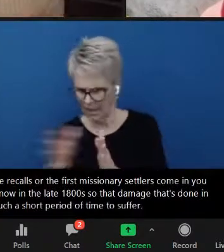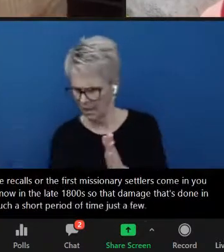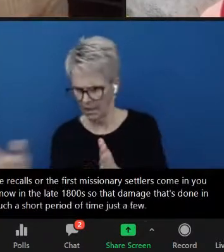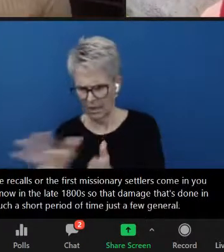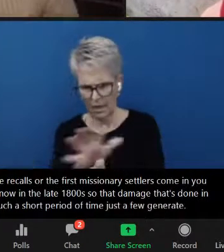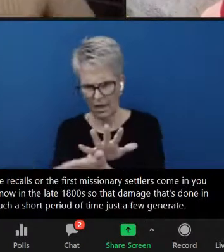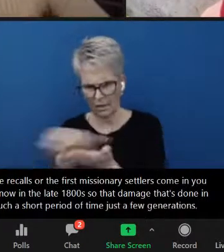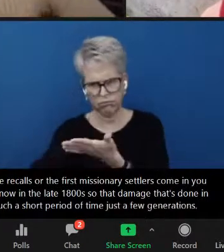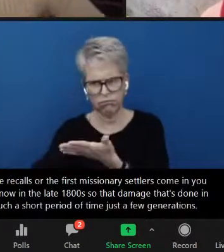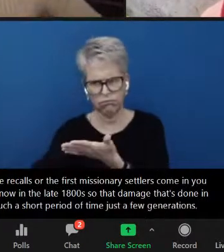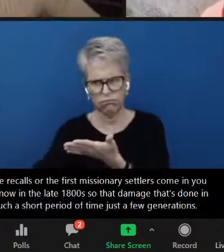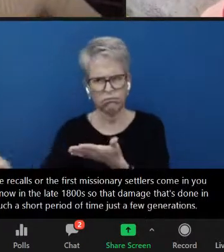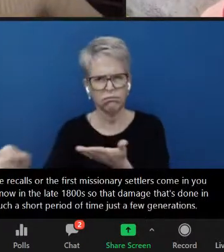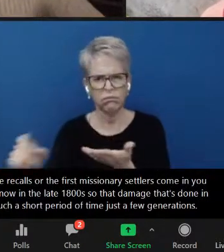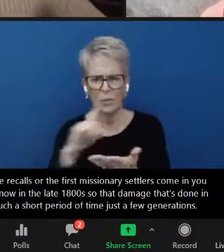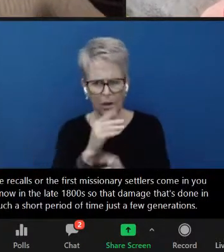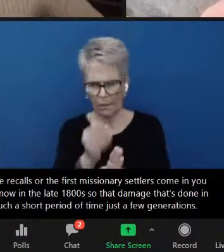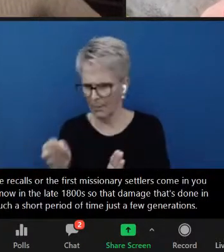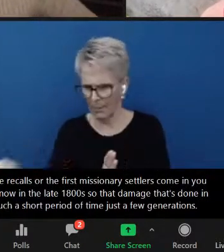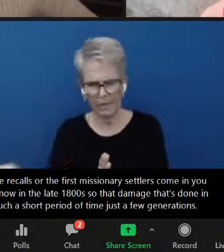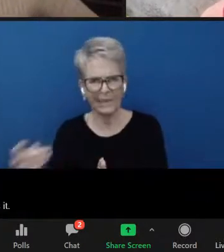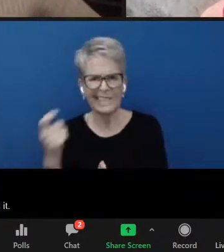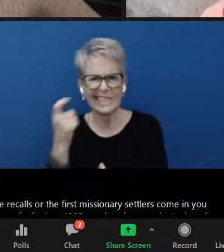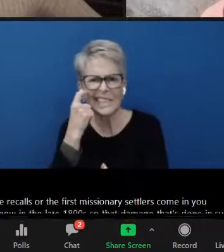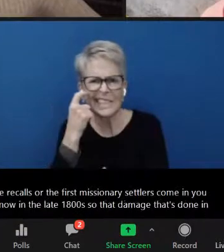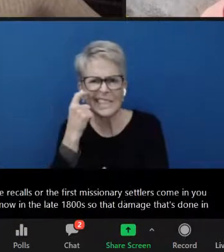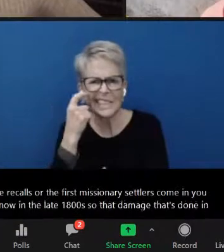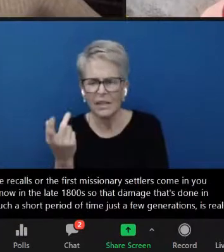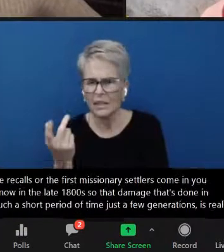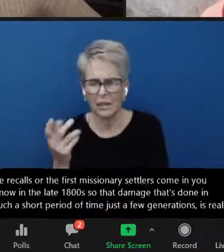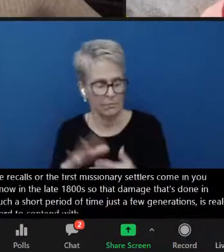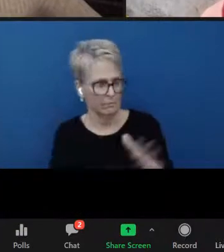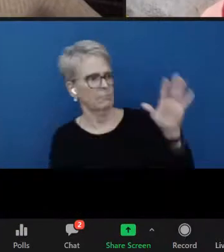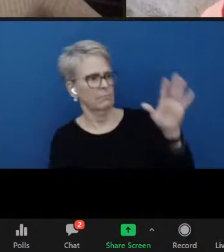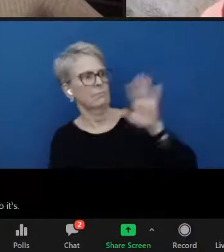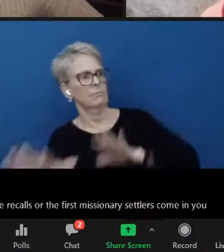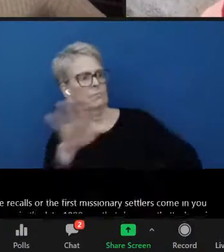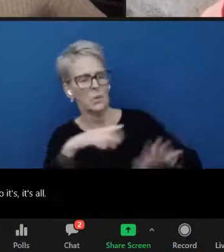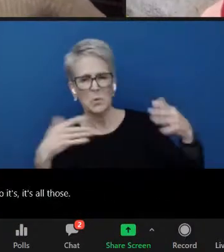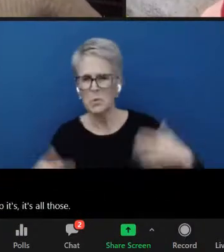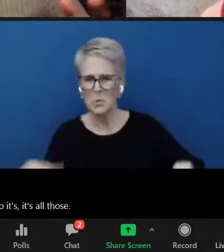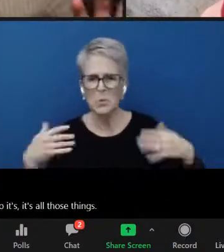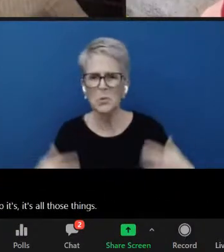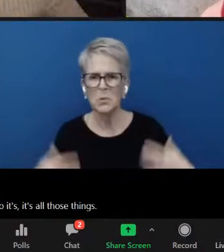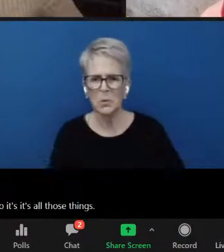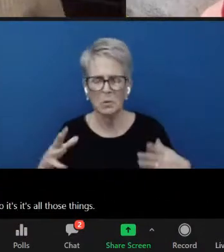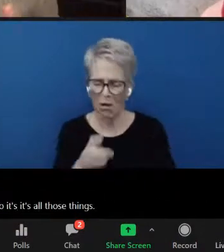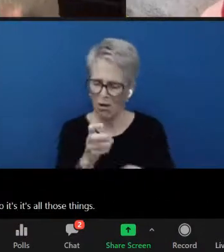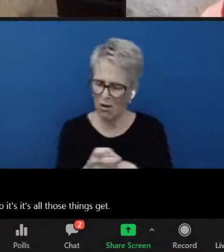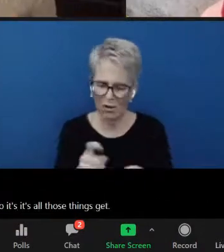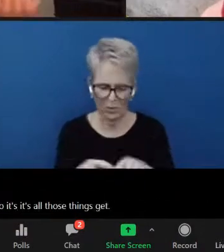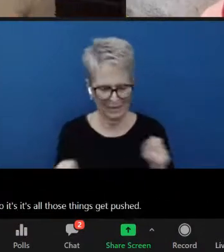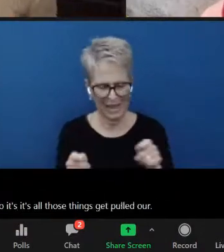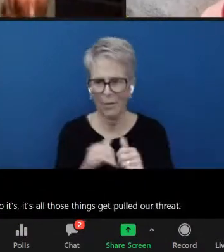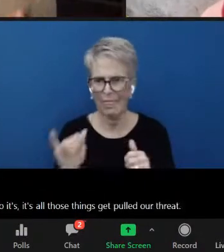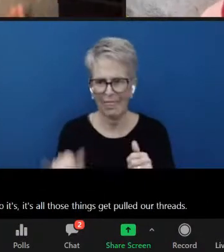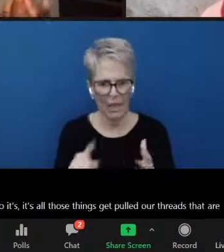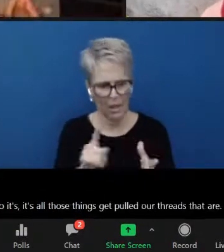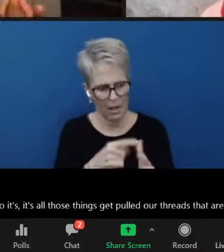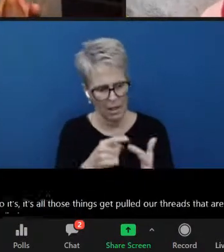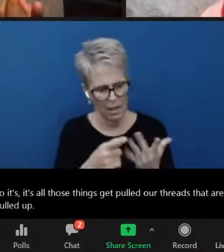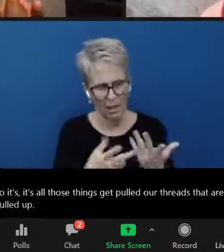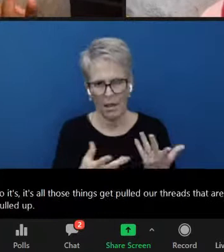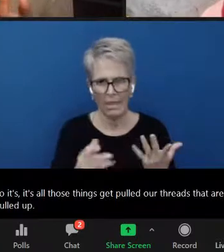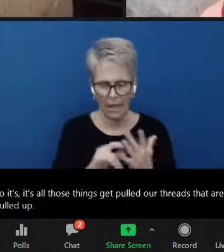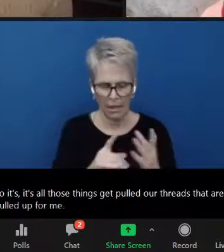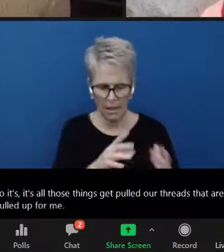few generations, is really hard to contend with. So it's all those things get pulled, our threads that are pulled